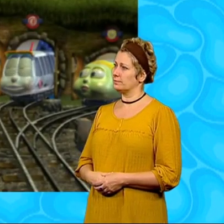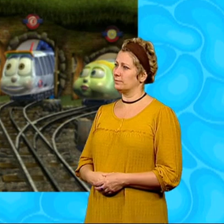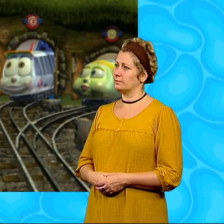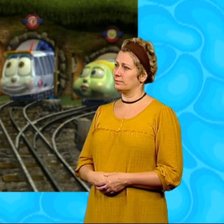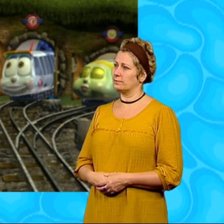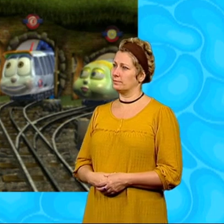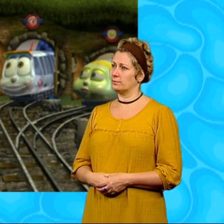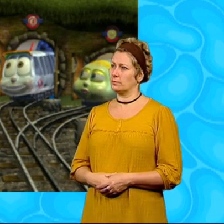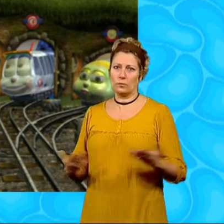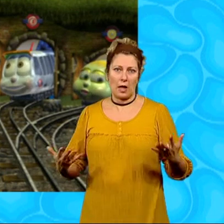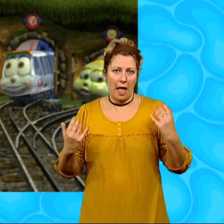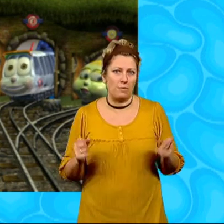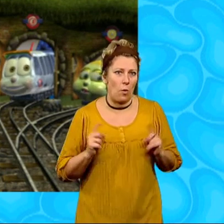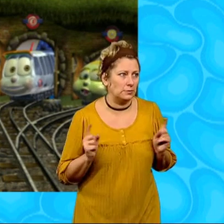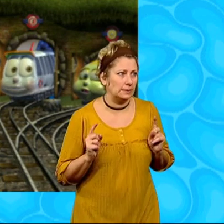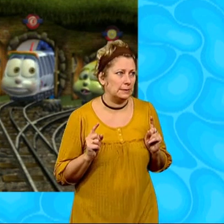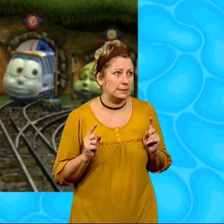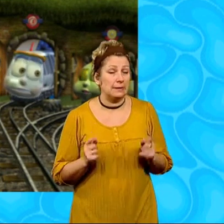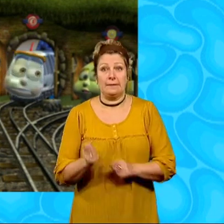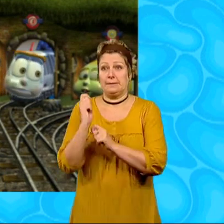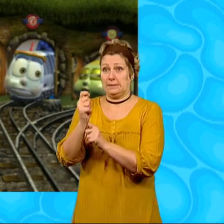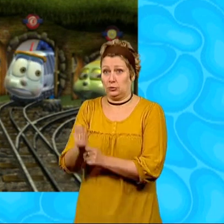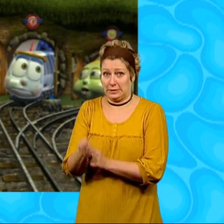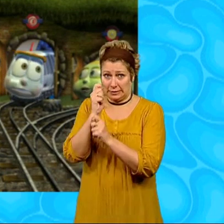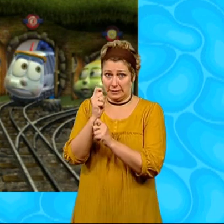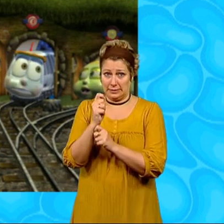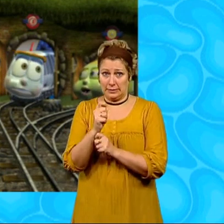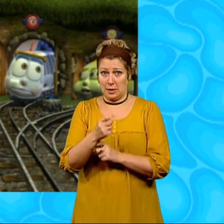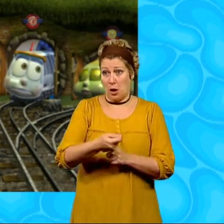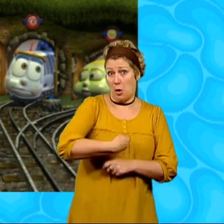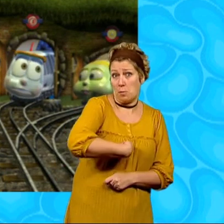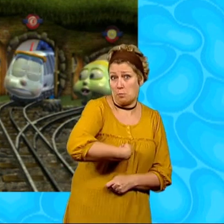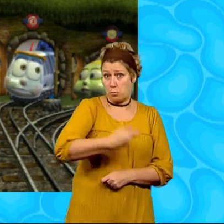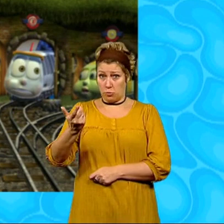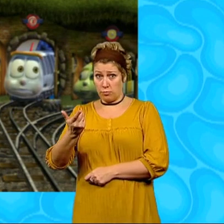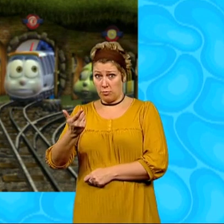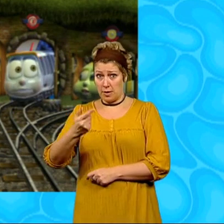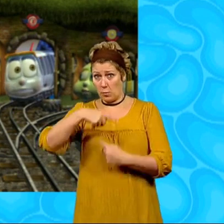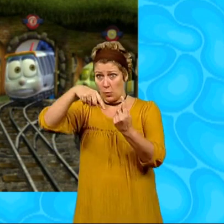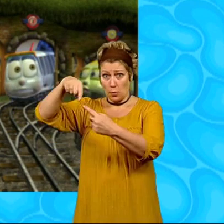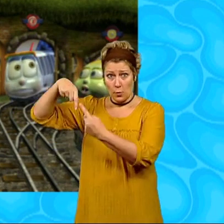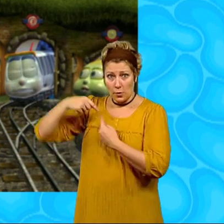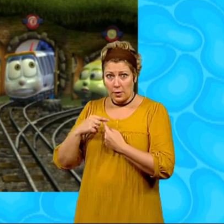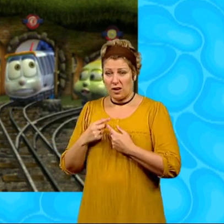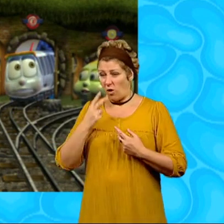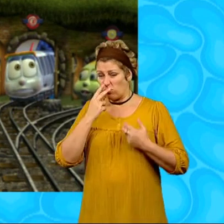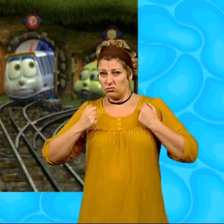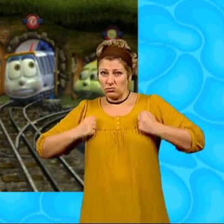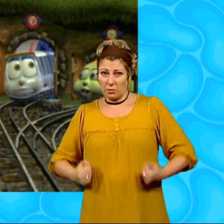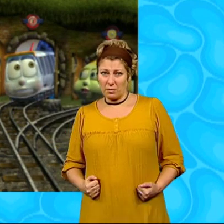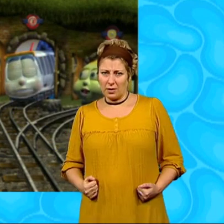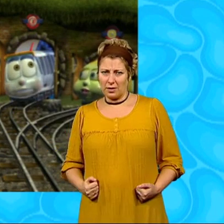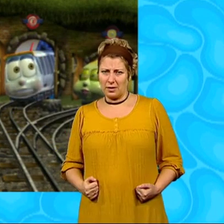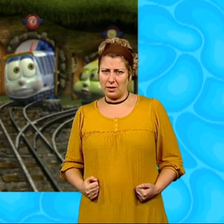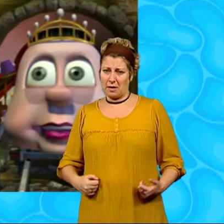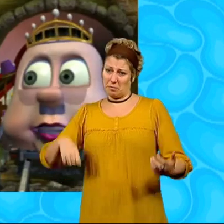So, what have we got? A fishing net, a boomerang, some old jumpers. Oh, and the big